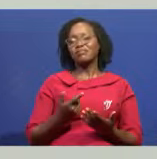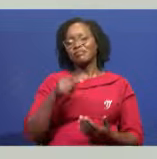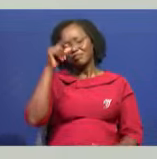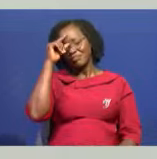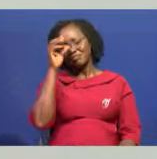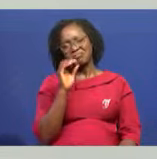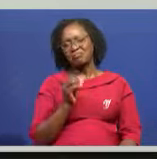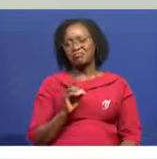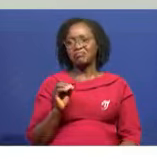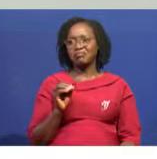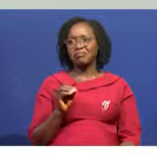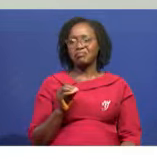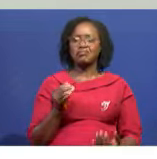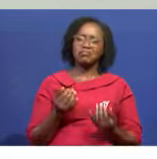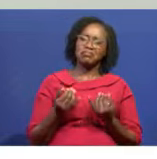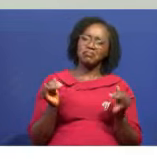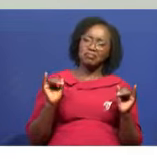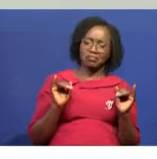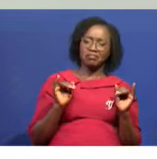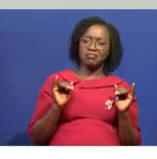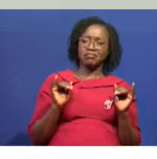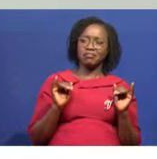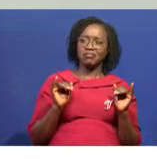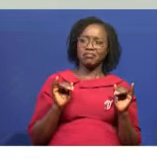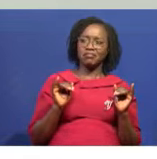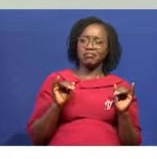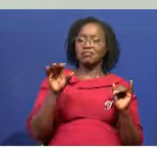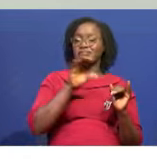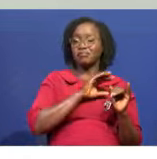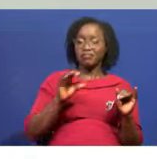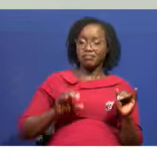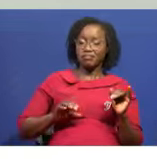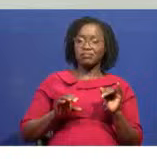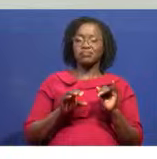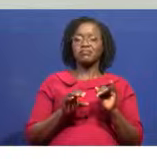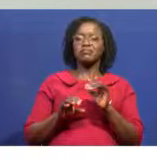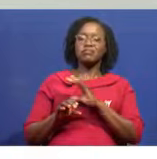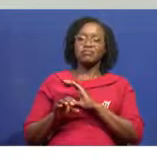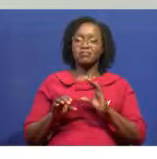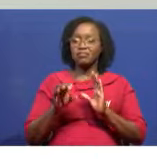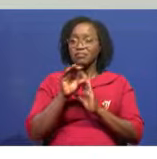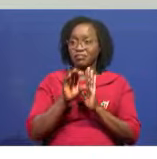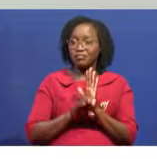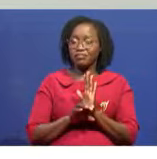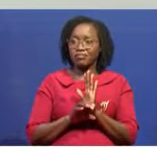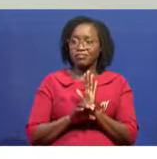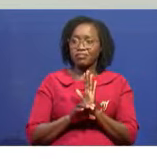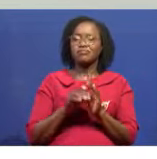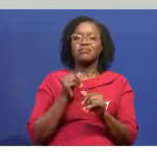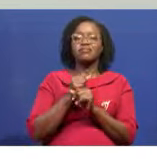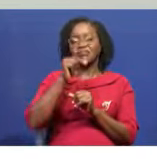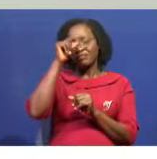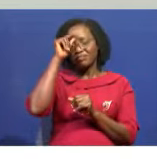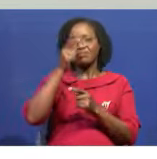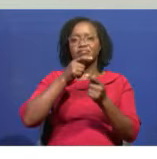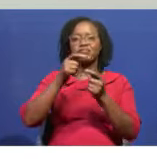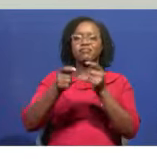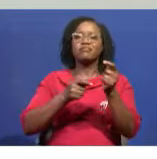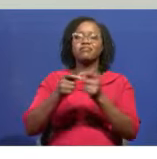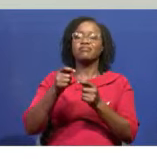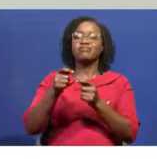government. We are an independent constitutional commission. So we work with the government, but at the same time we regulate their